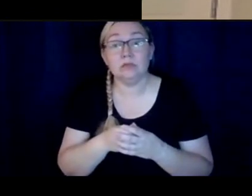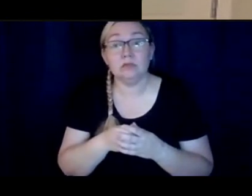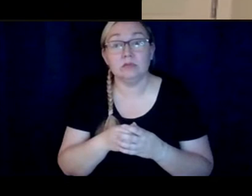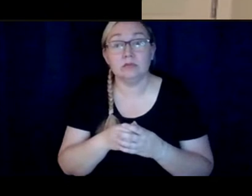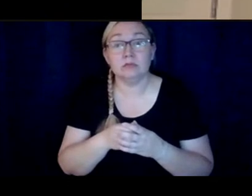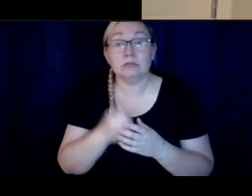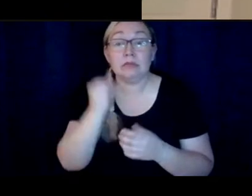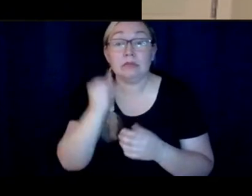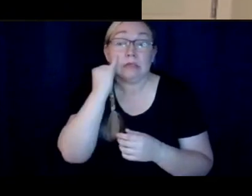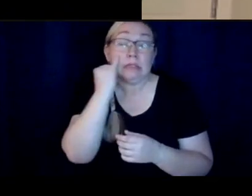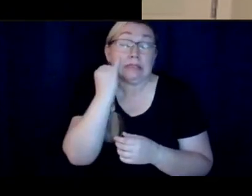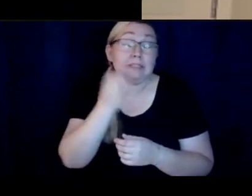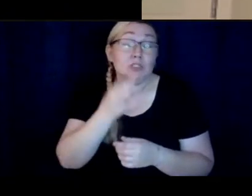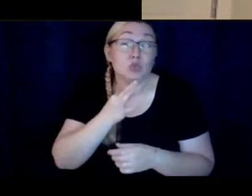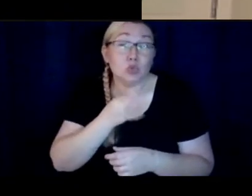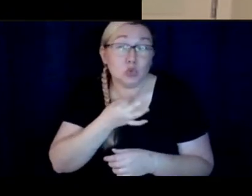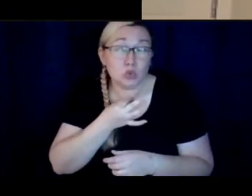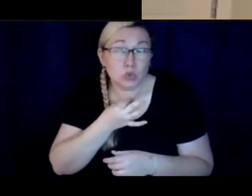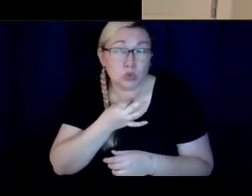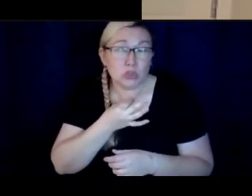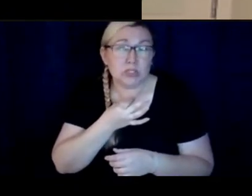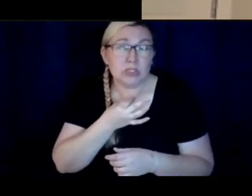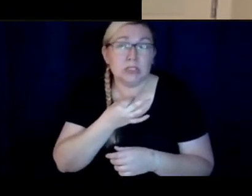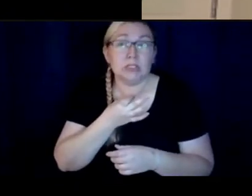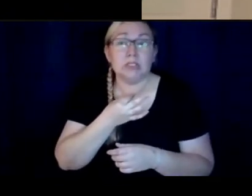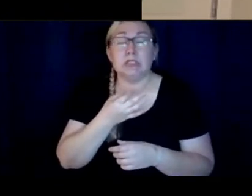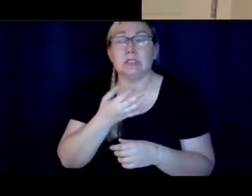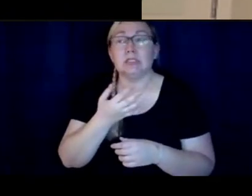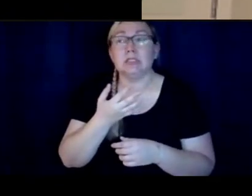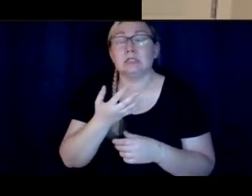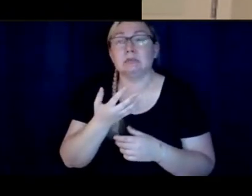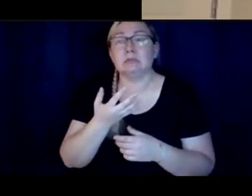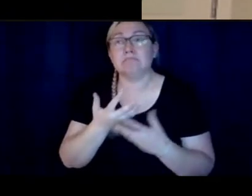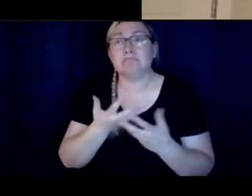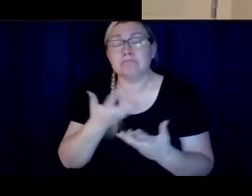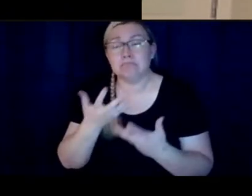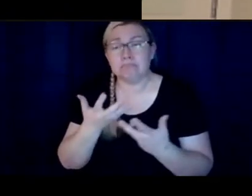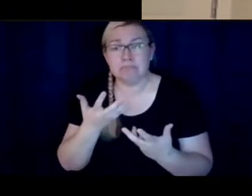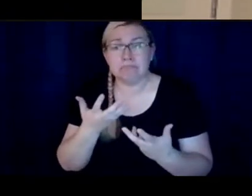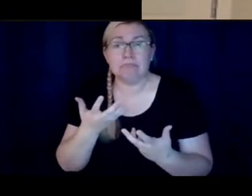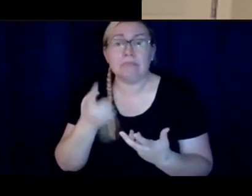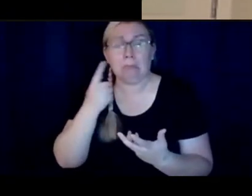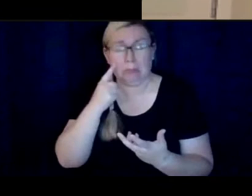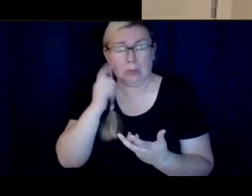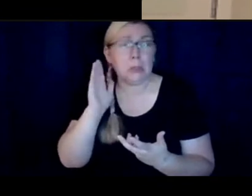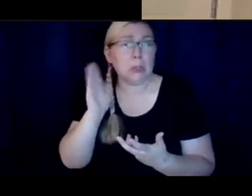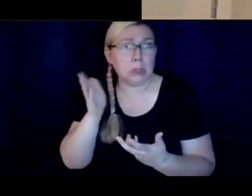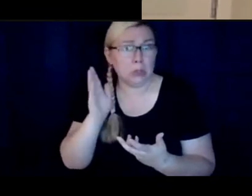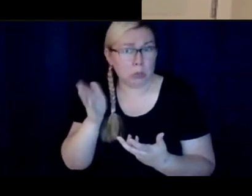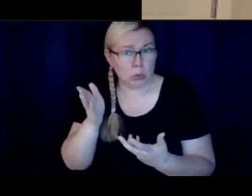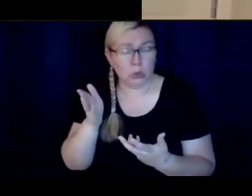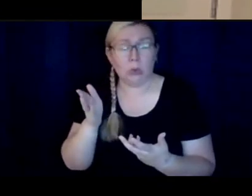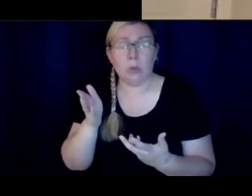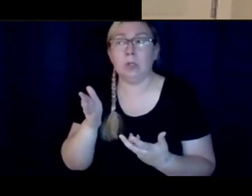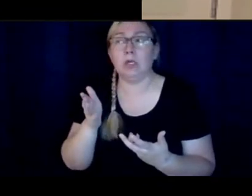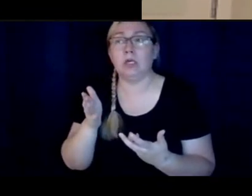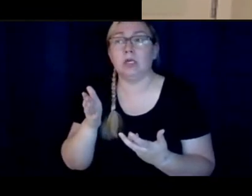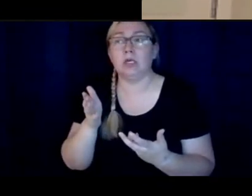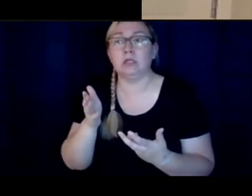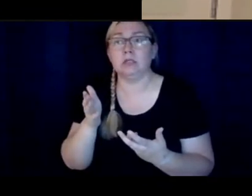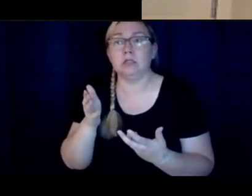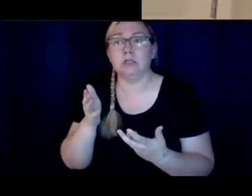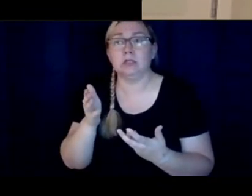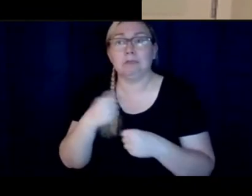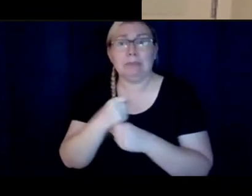curious about. But if I was curious, I think I would get to a